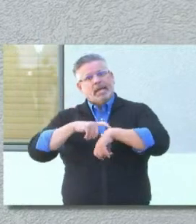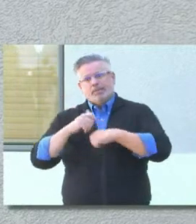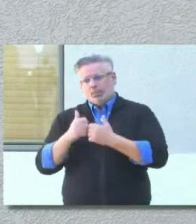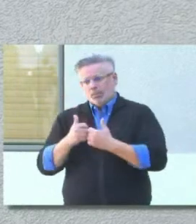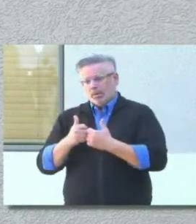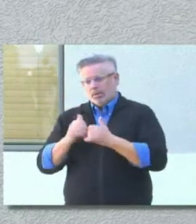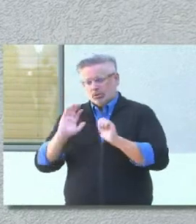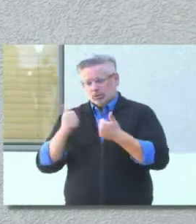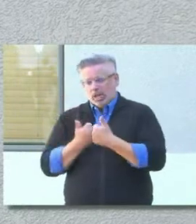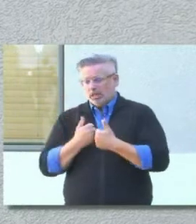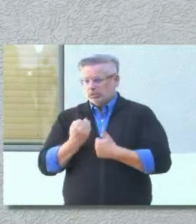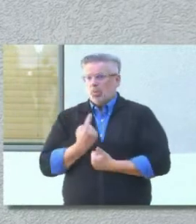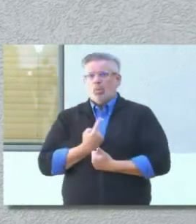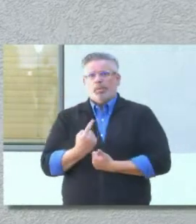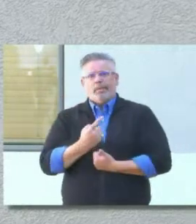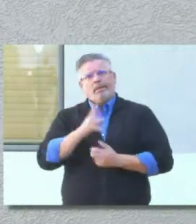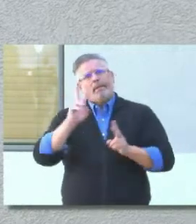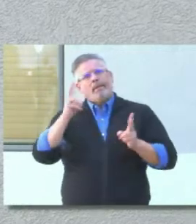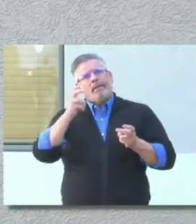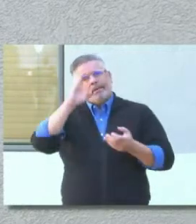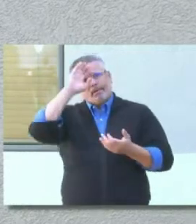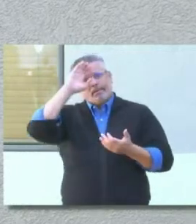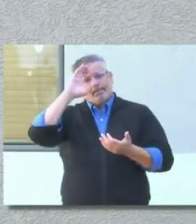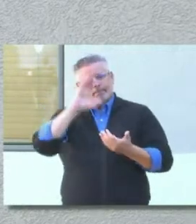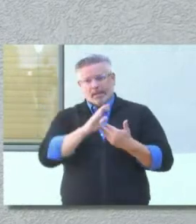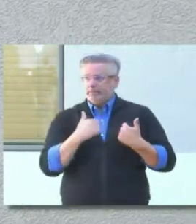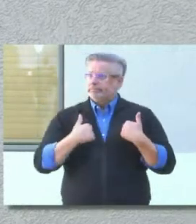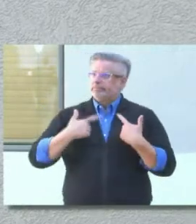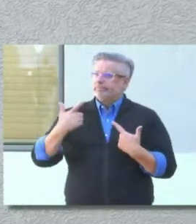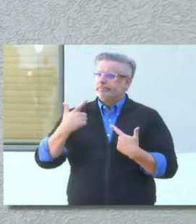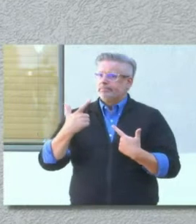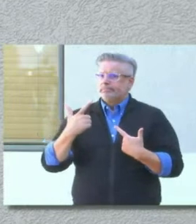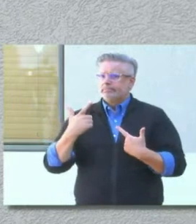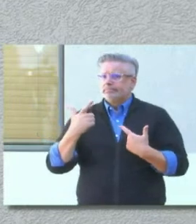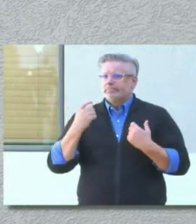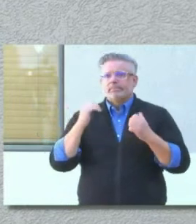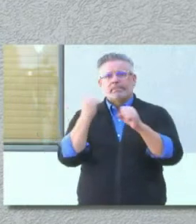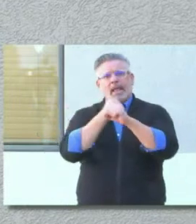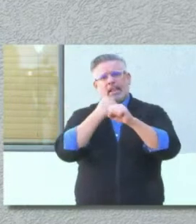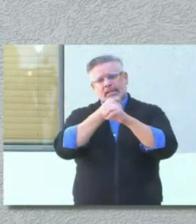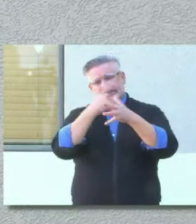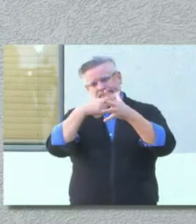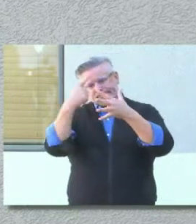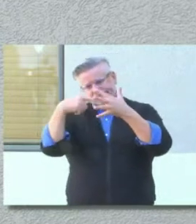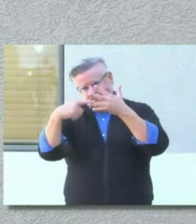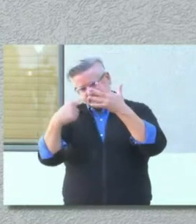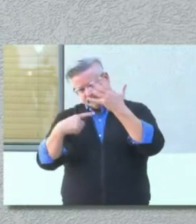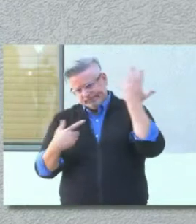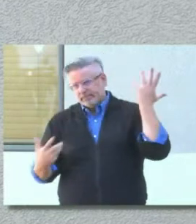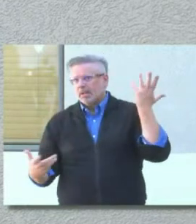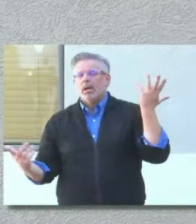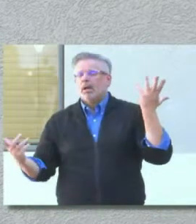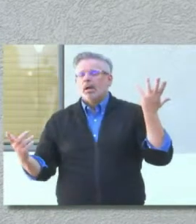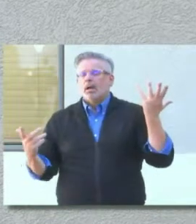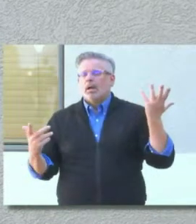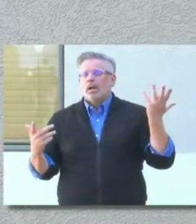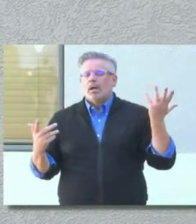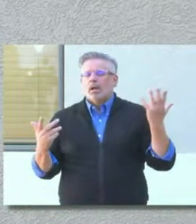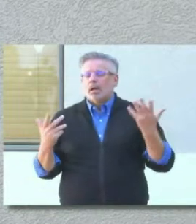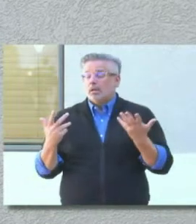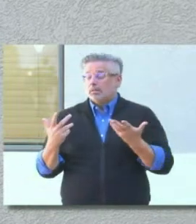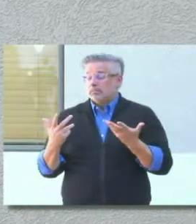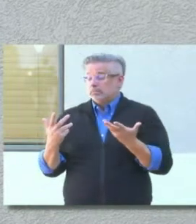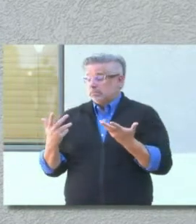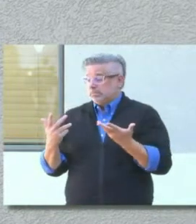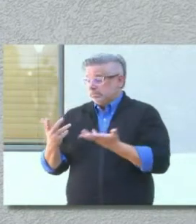the challenge of having a spouse, battling recalls, crisis to crisis. It was spending time with